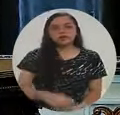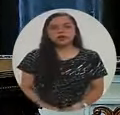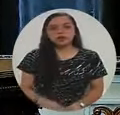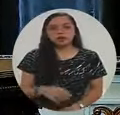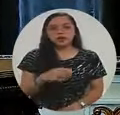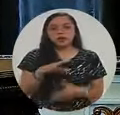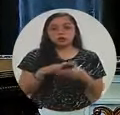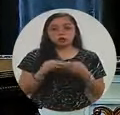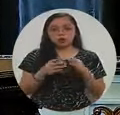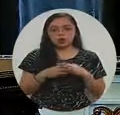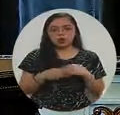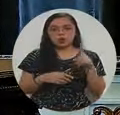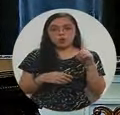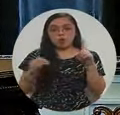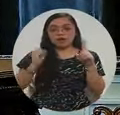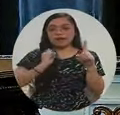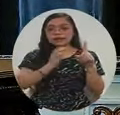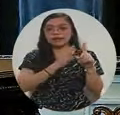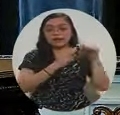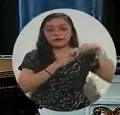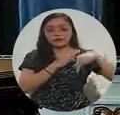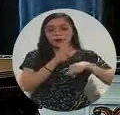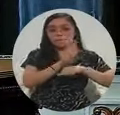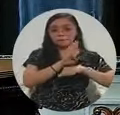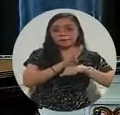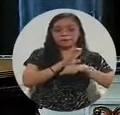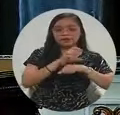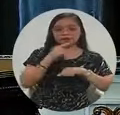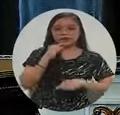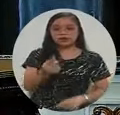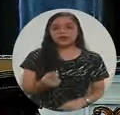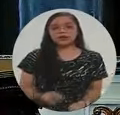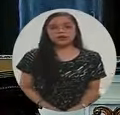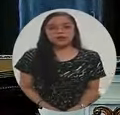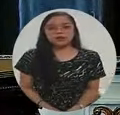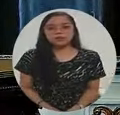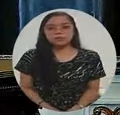And you know what? One of the staff working here, you know what he said?